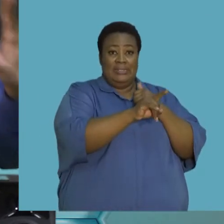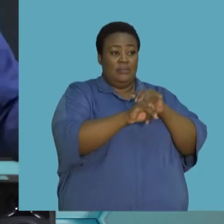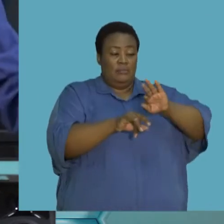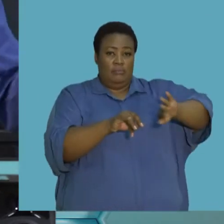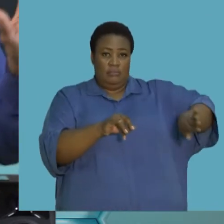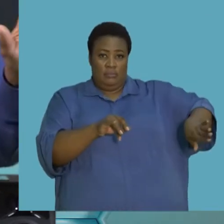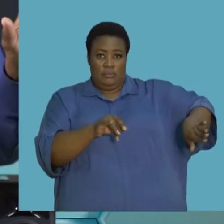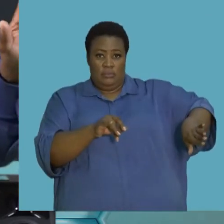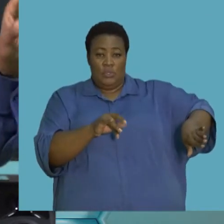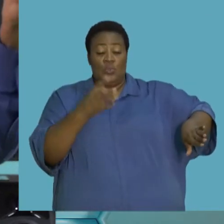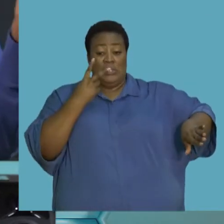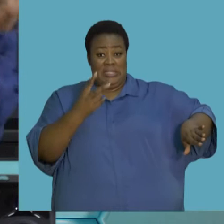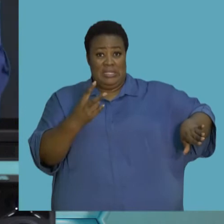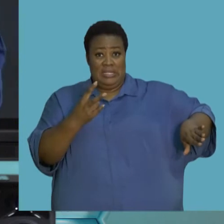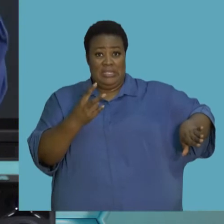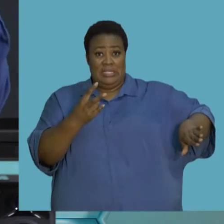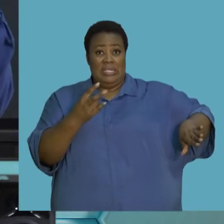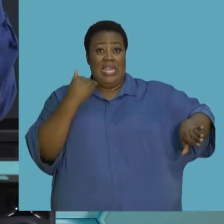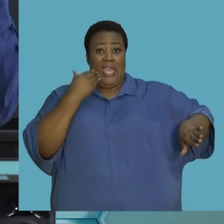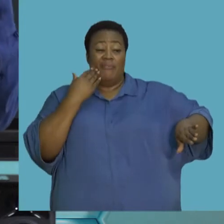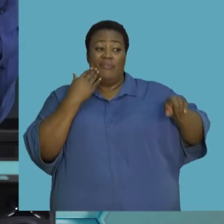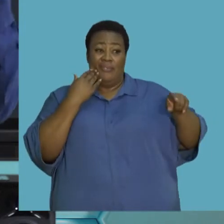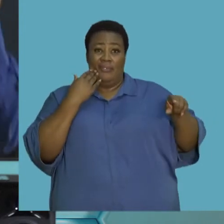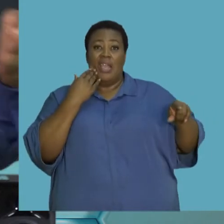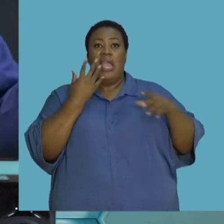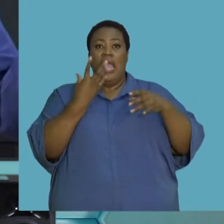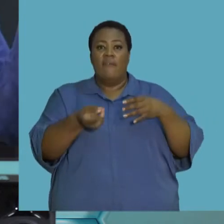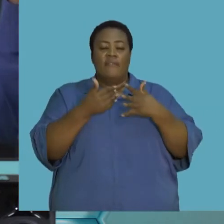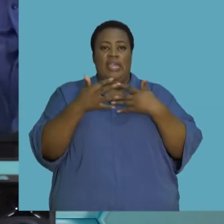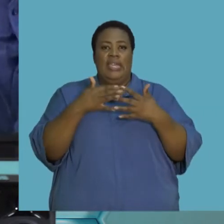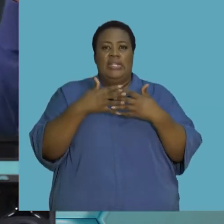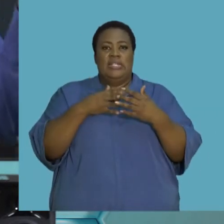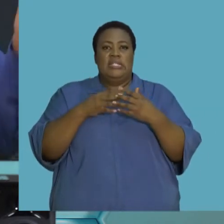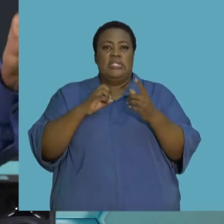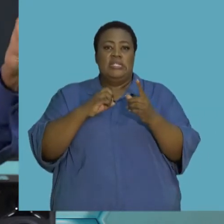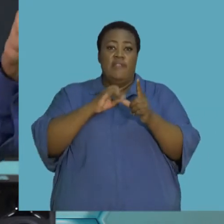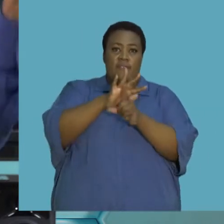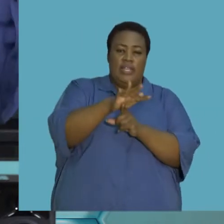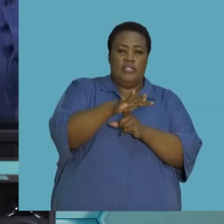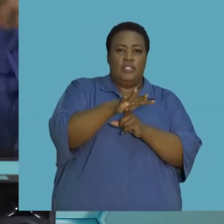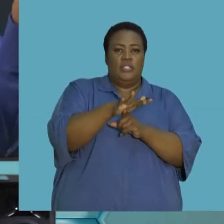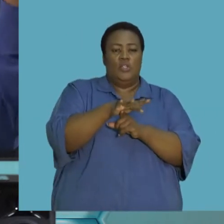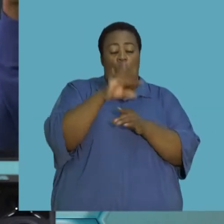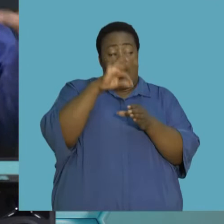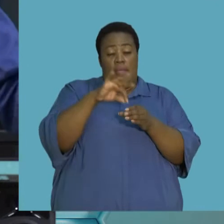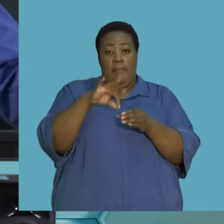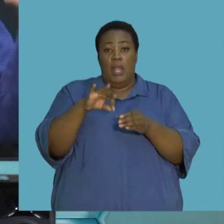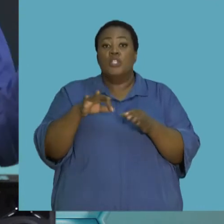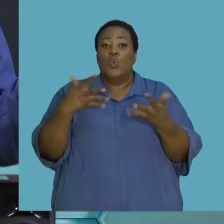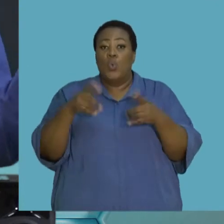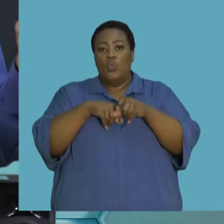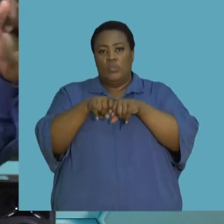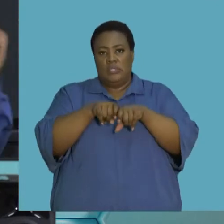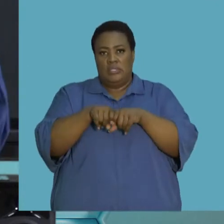from that setup to see if that variable has any effect on the plant, or in this case on that